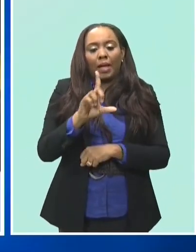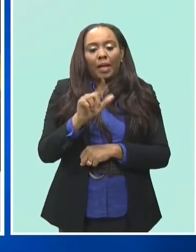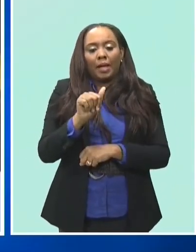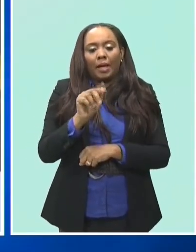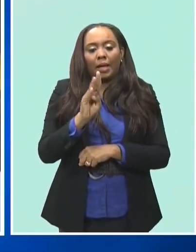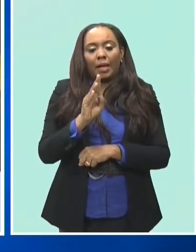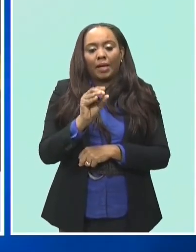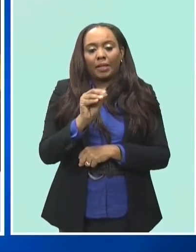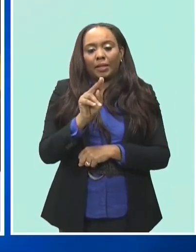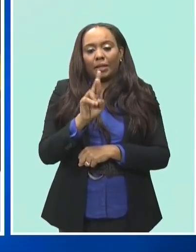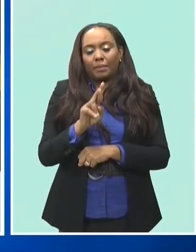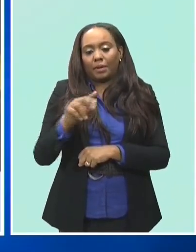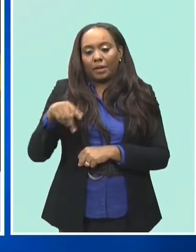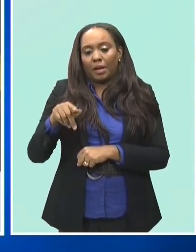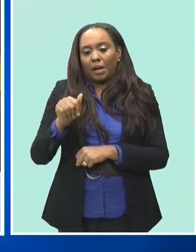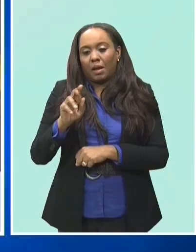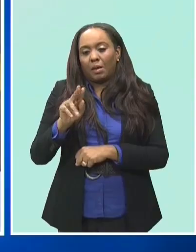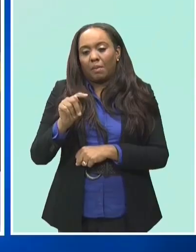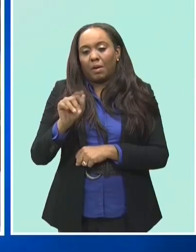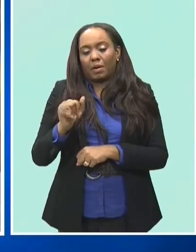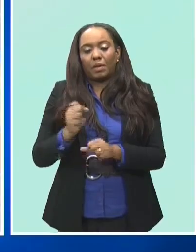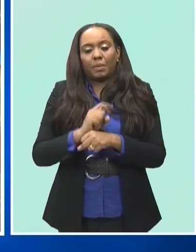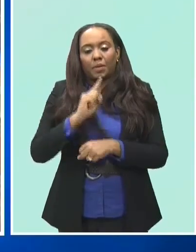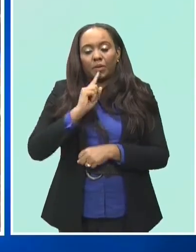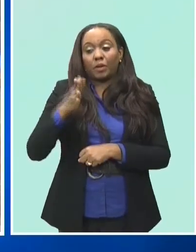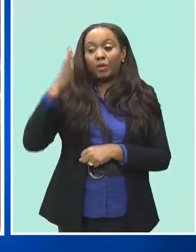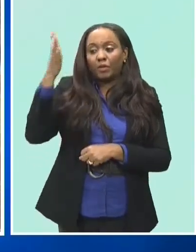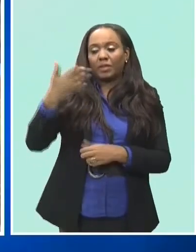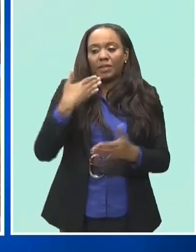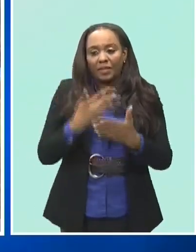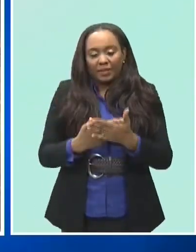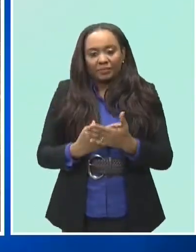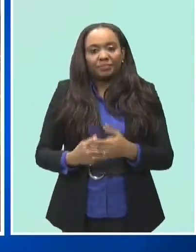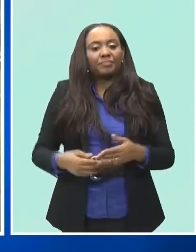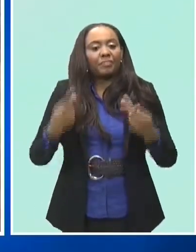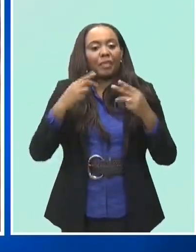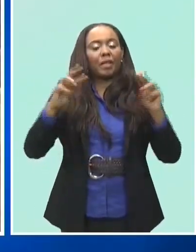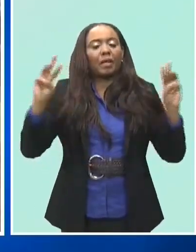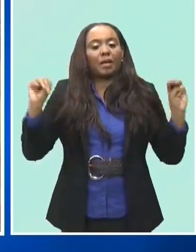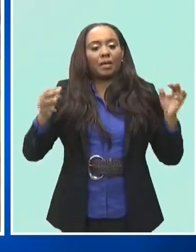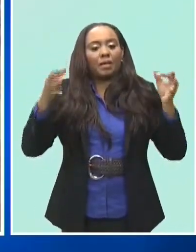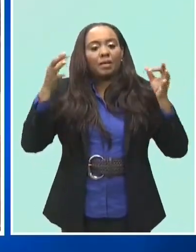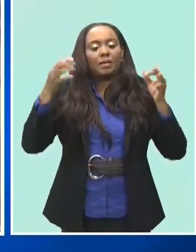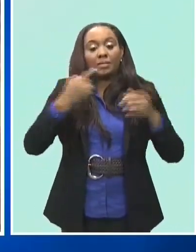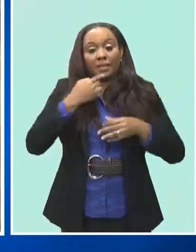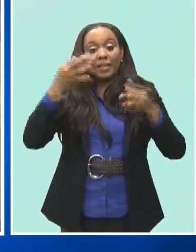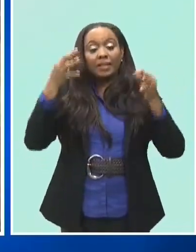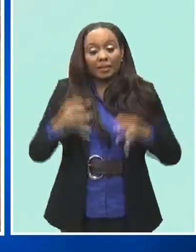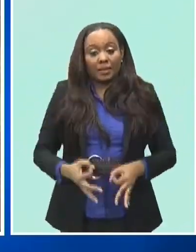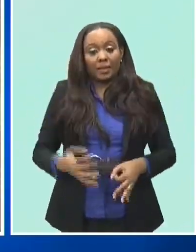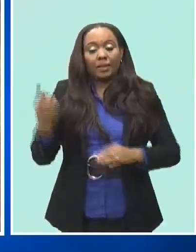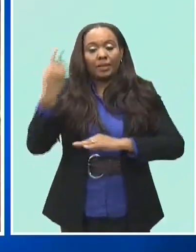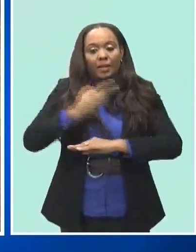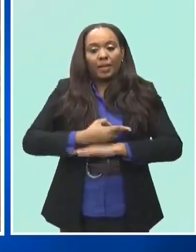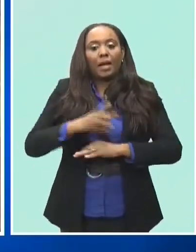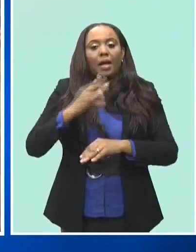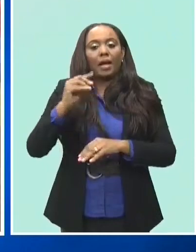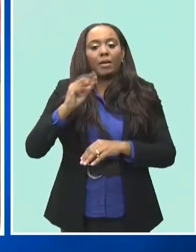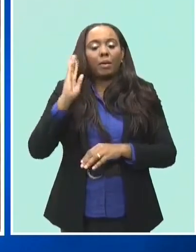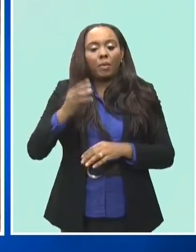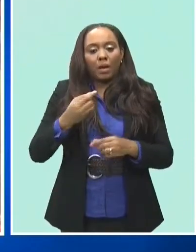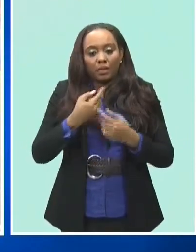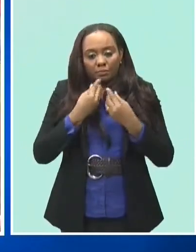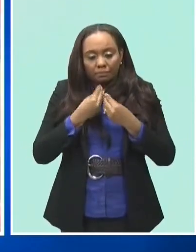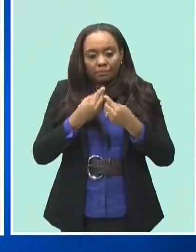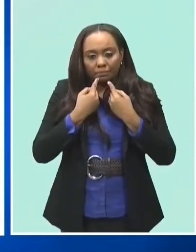and to secure the future of this country. The Prime Minister declared that he has settled on the election date and it will be revealed to the public